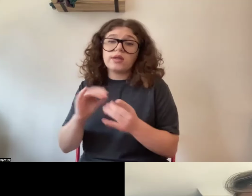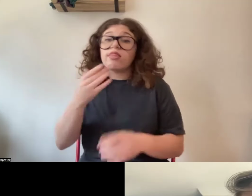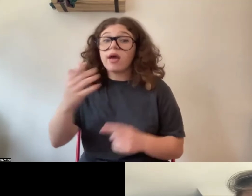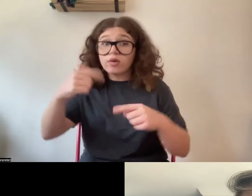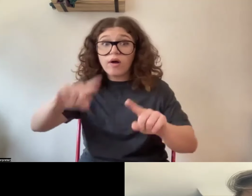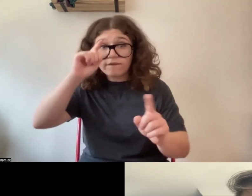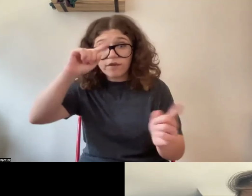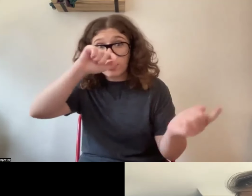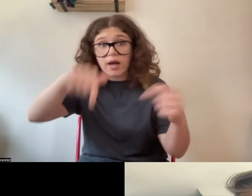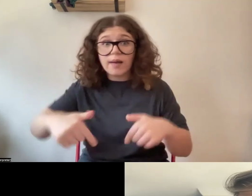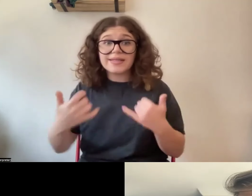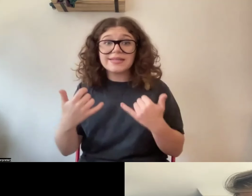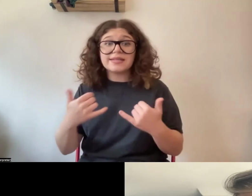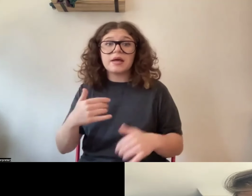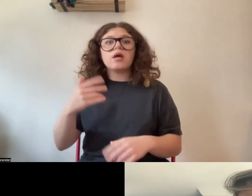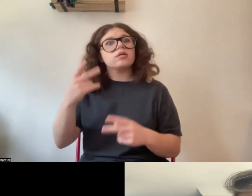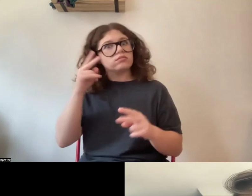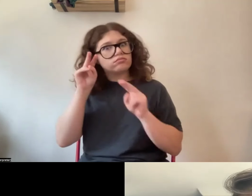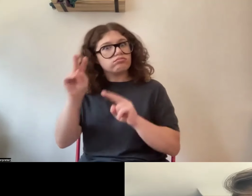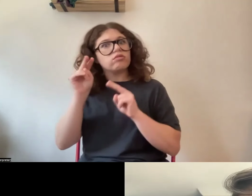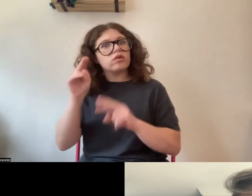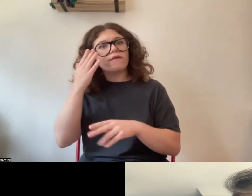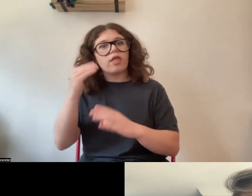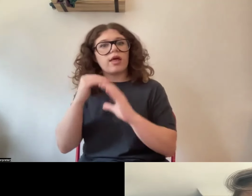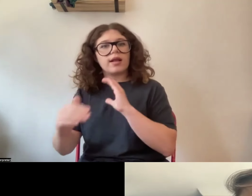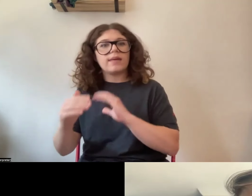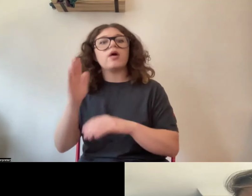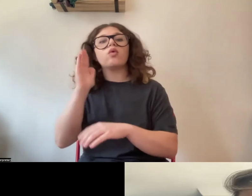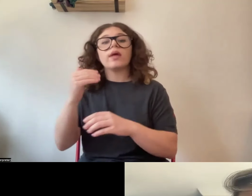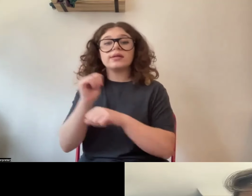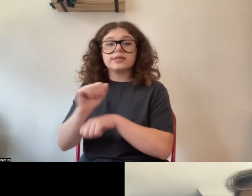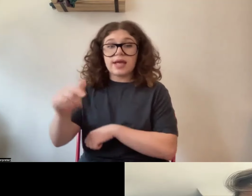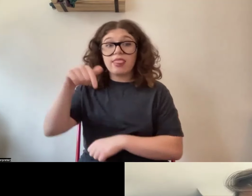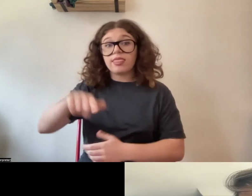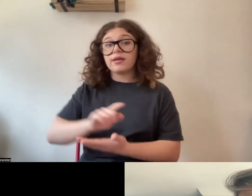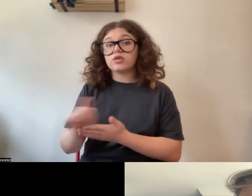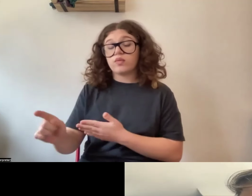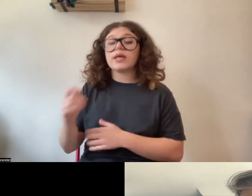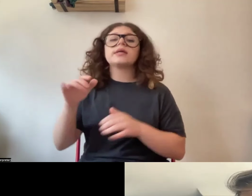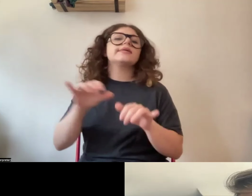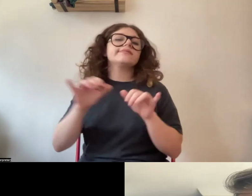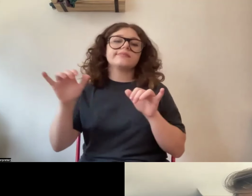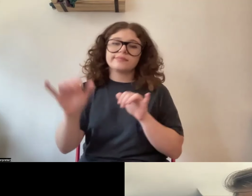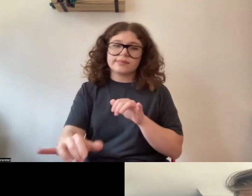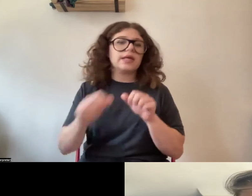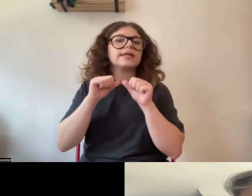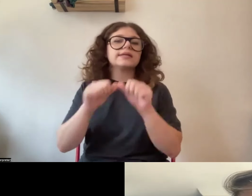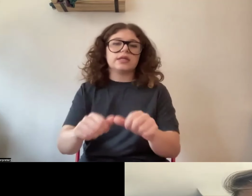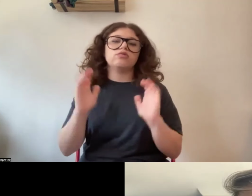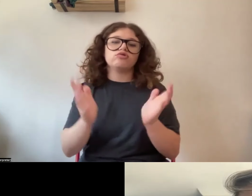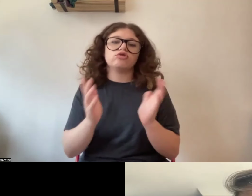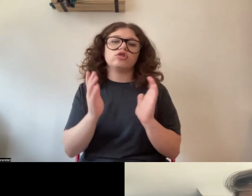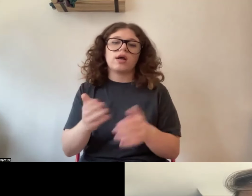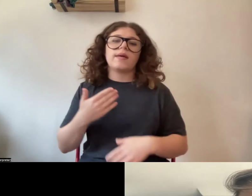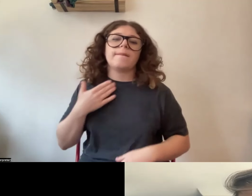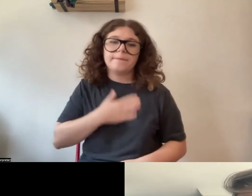an email that will be sent to you this week with all of those resources. And please, let's stay in conversation. If you have any questions, please feel